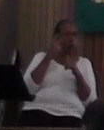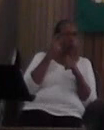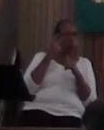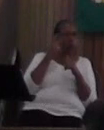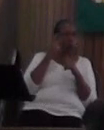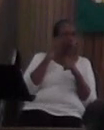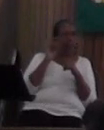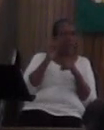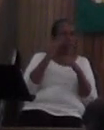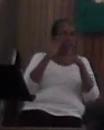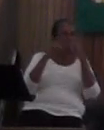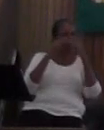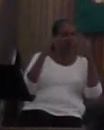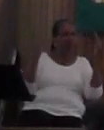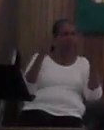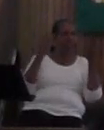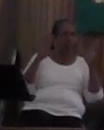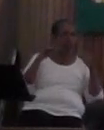inside you.